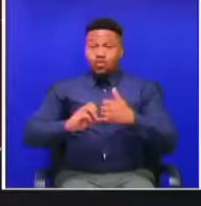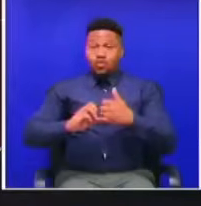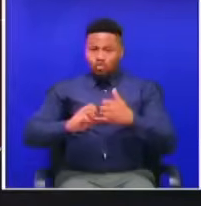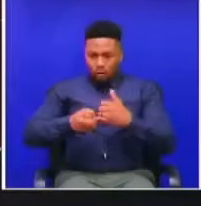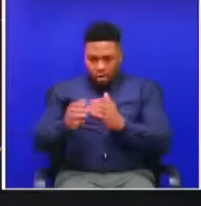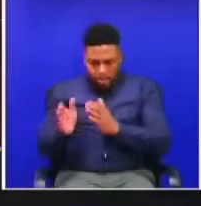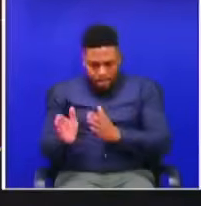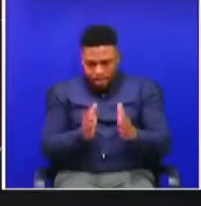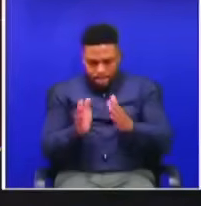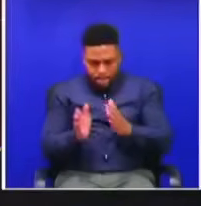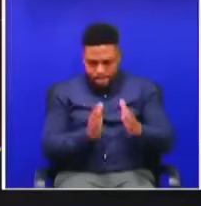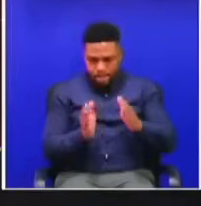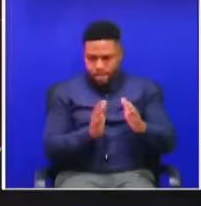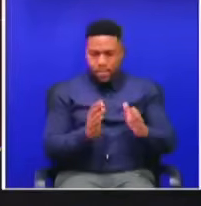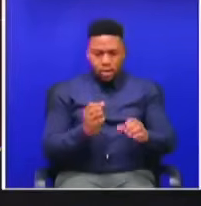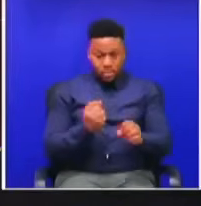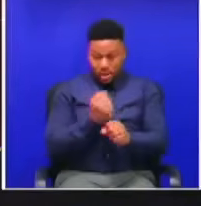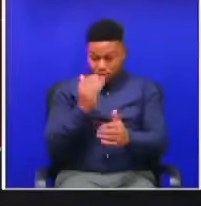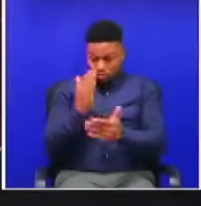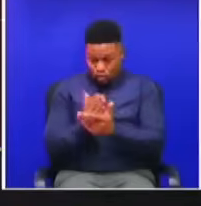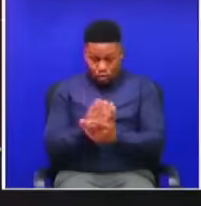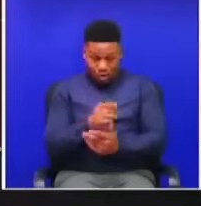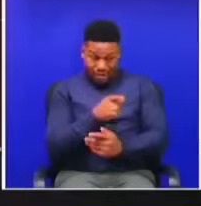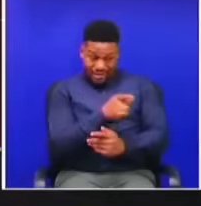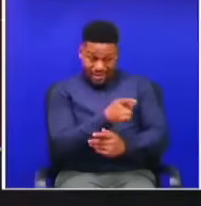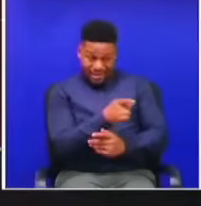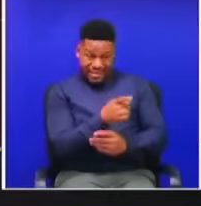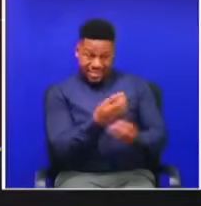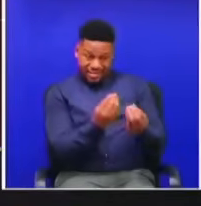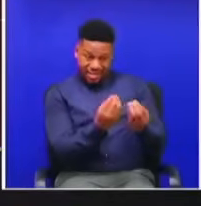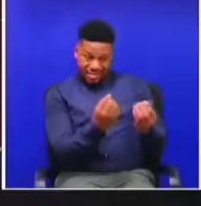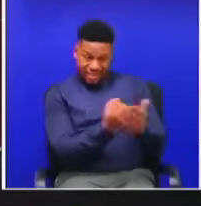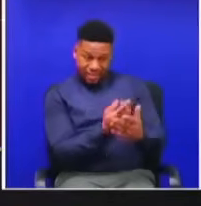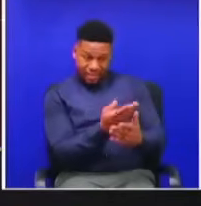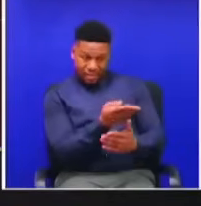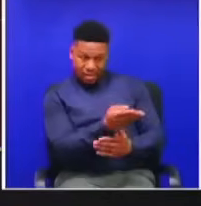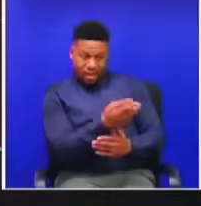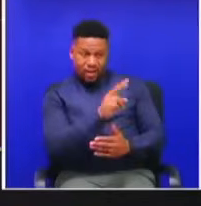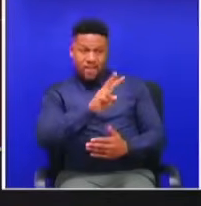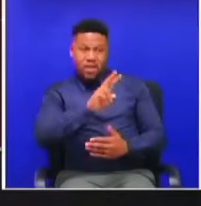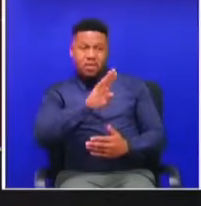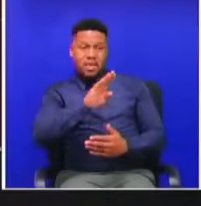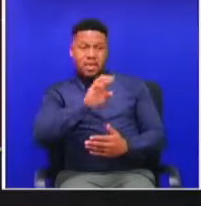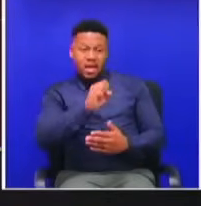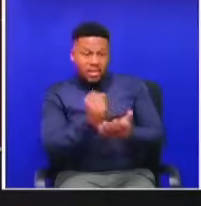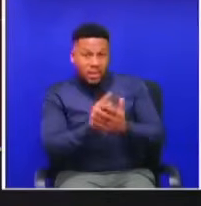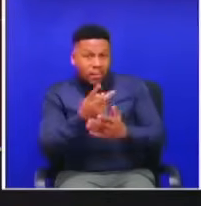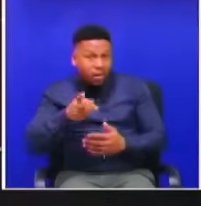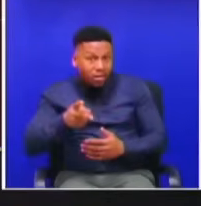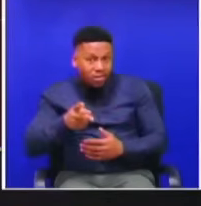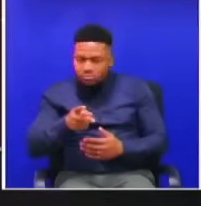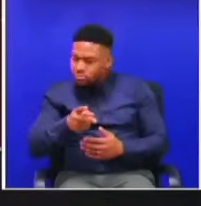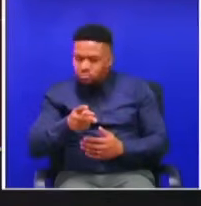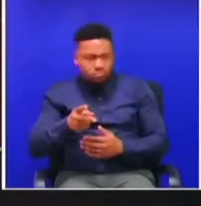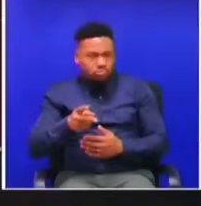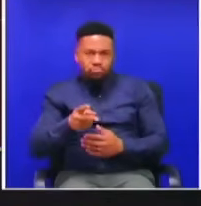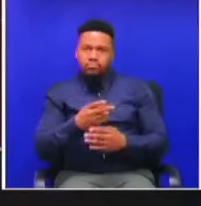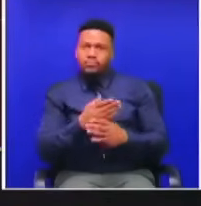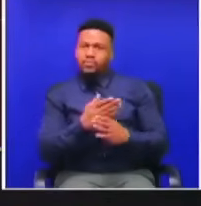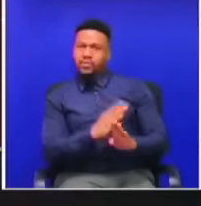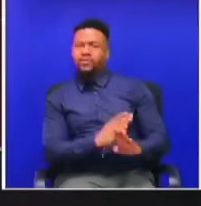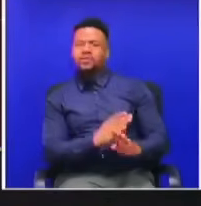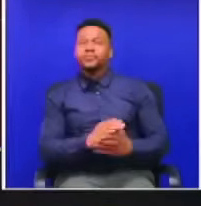instance, in VBS does not happen. And sometimes it becomes very frustrating for many of us that